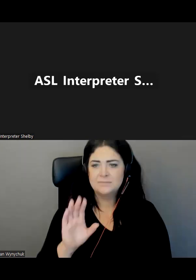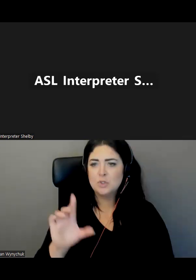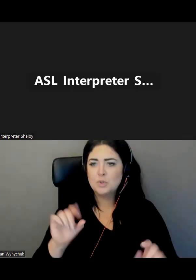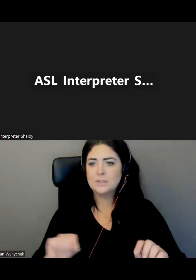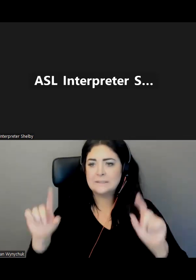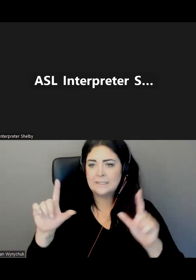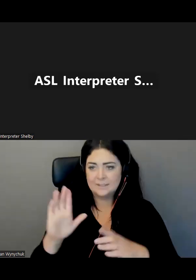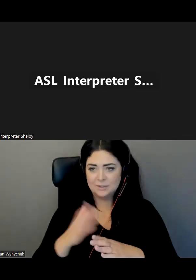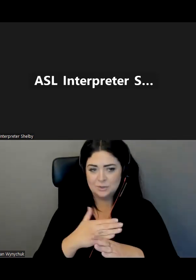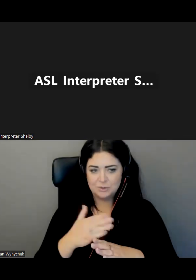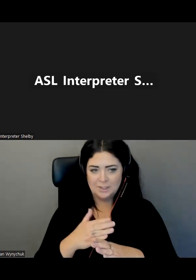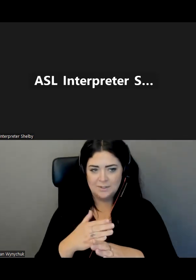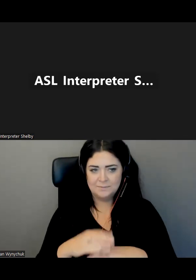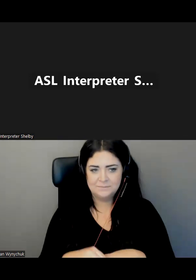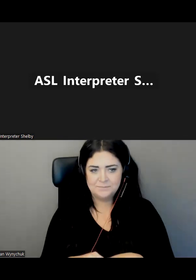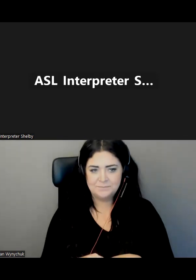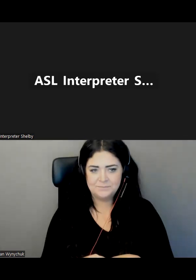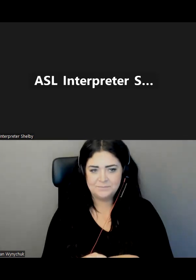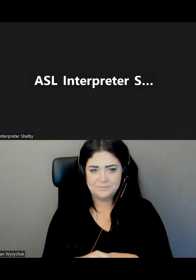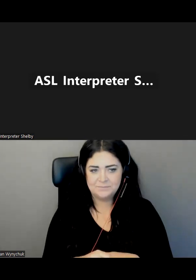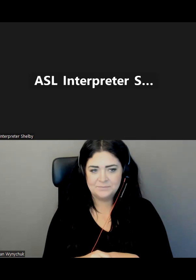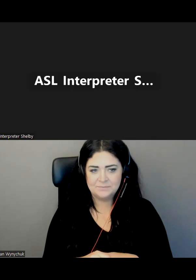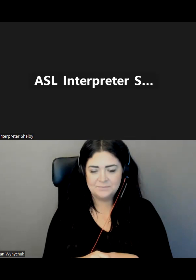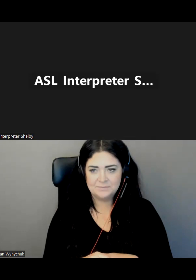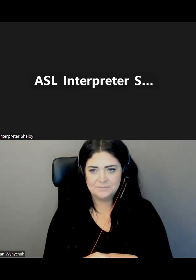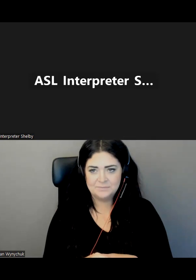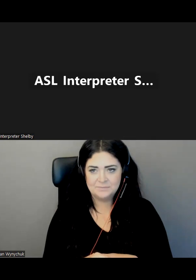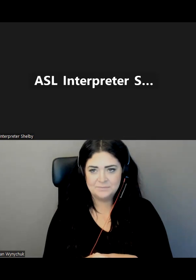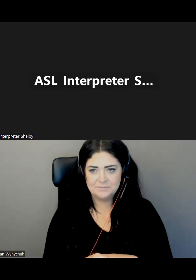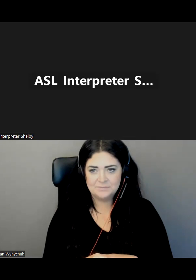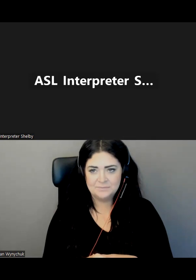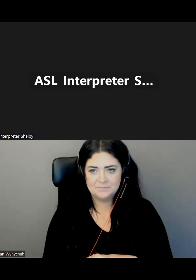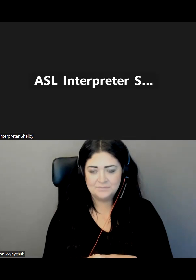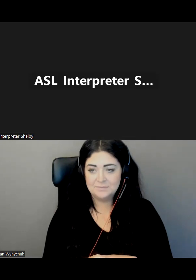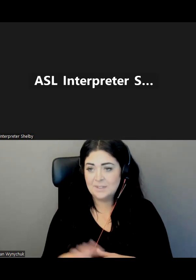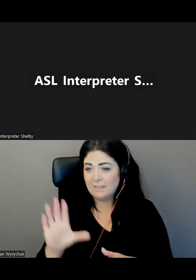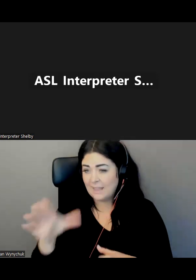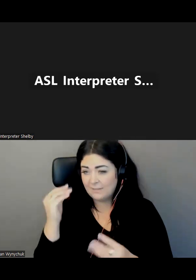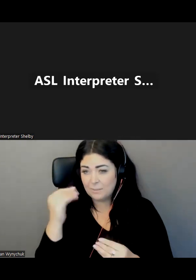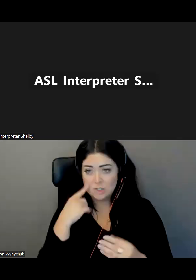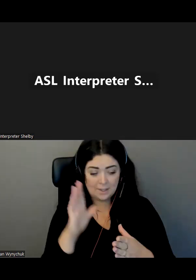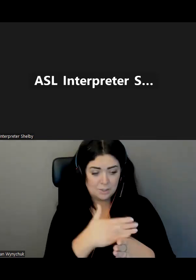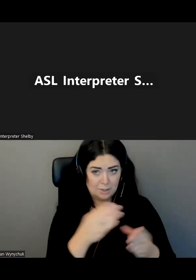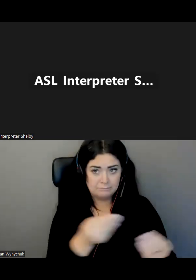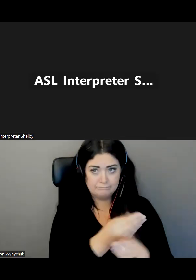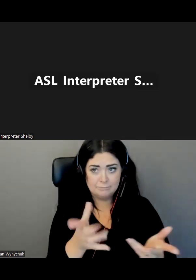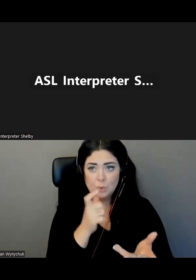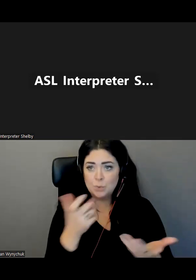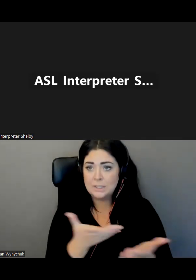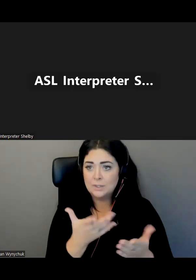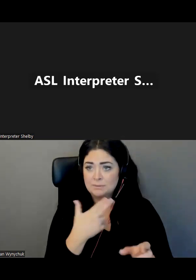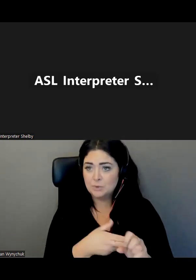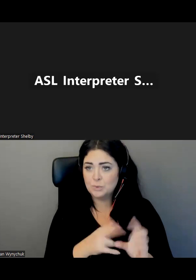this presentation, is that something that you could provide to me to share out to the individuals that are on the call?